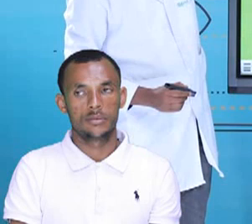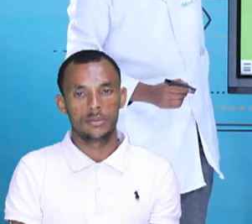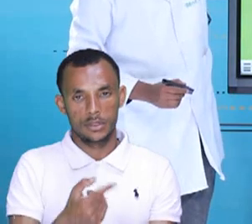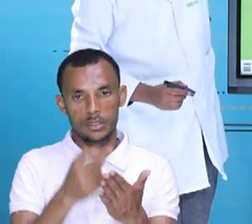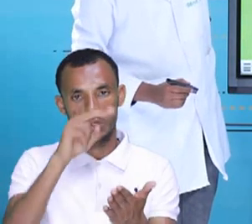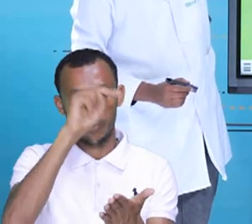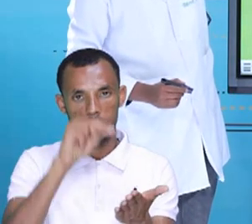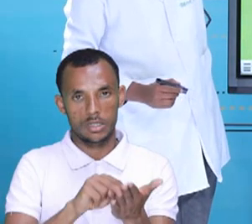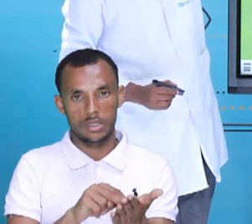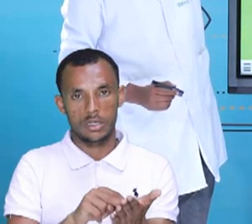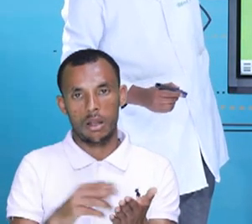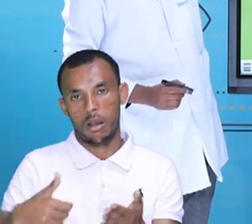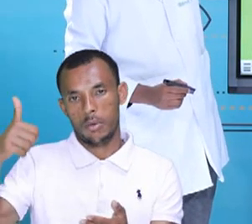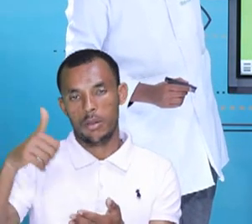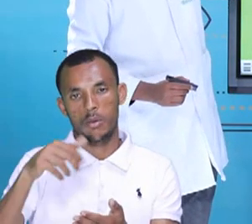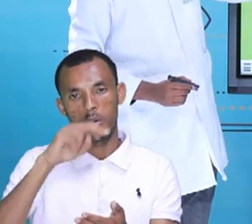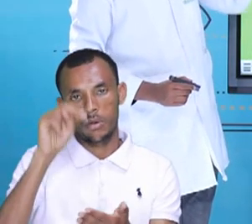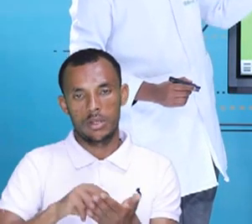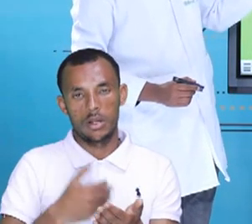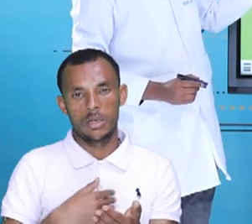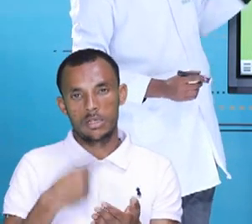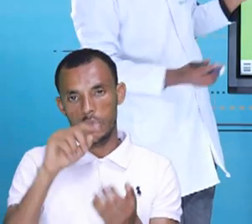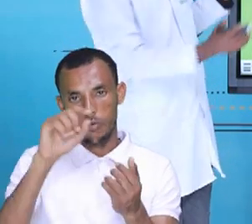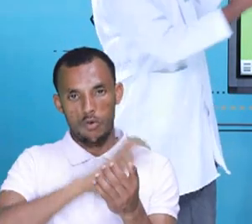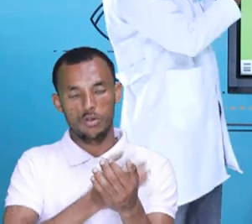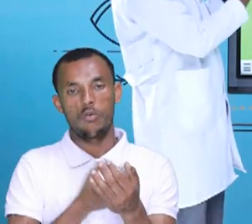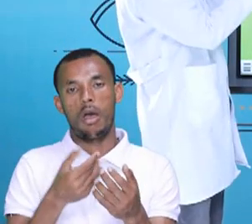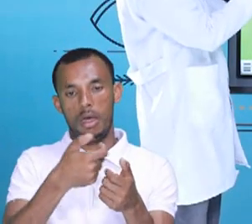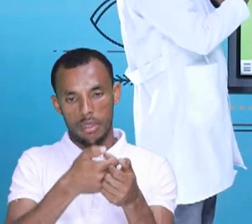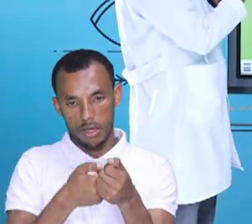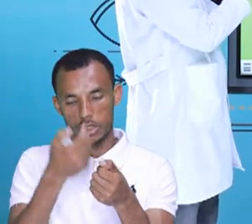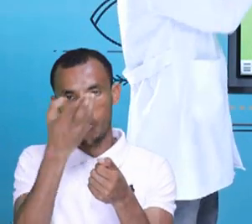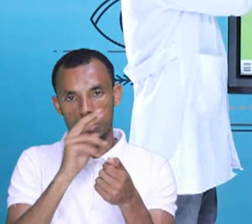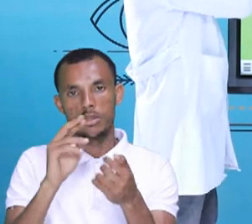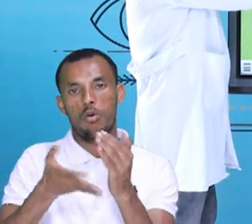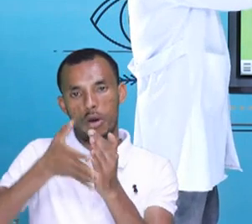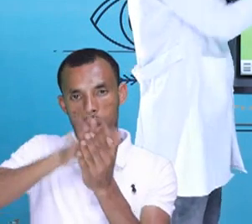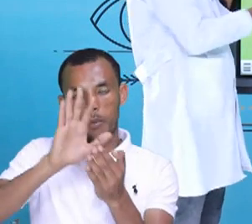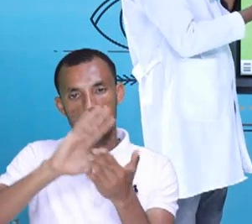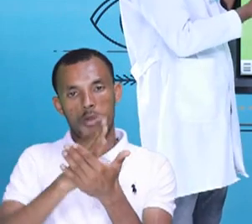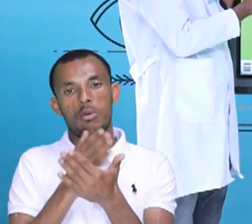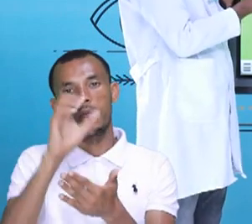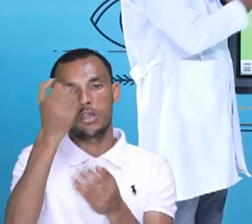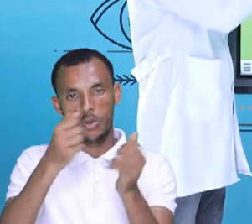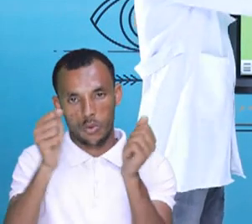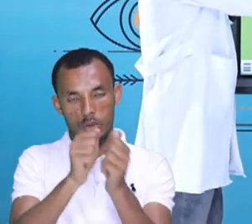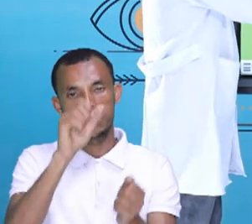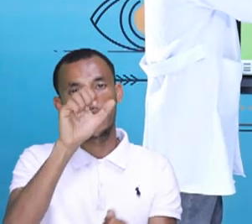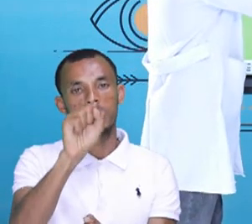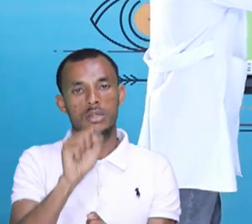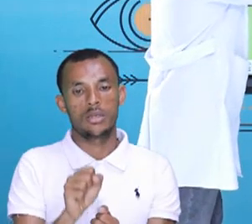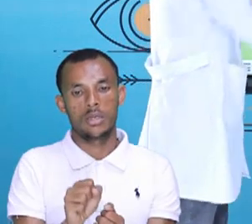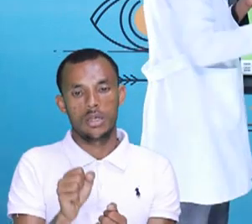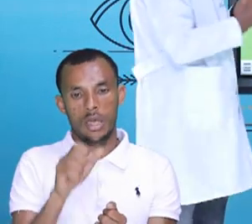This is nucleus. This one is nucleus. Therefore, the force of attraction or the overlap between S with S, S with